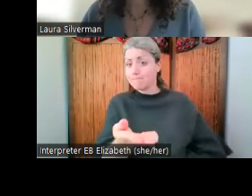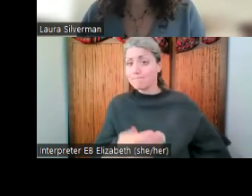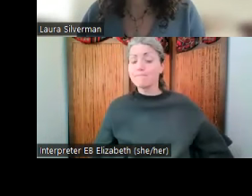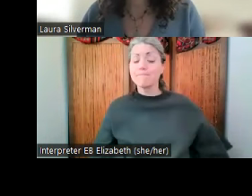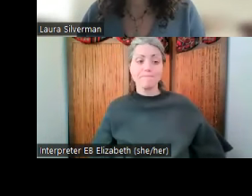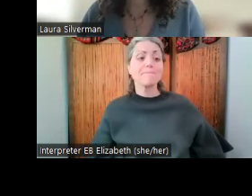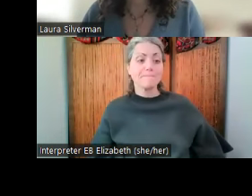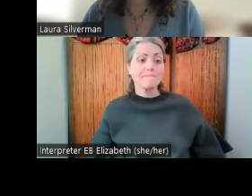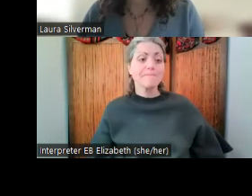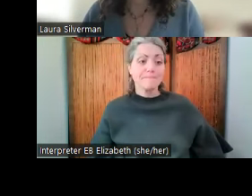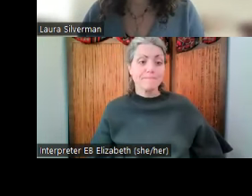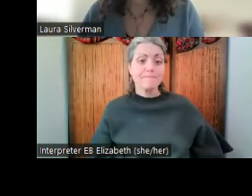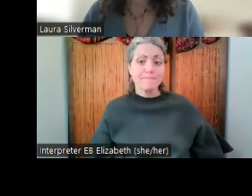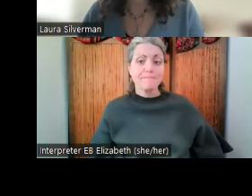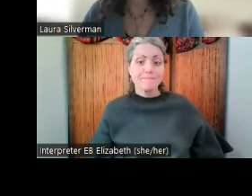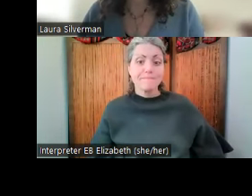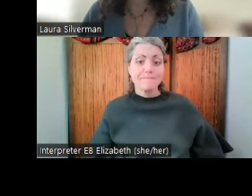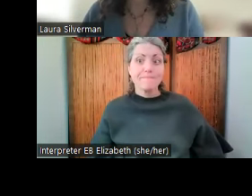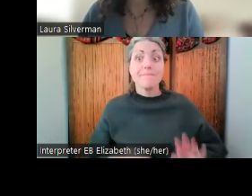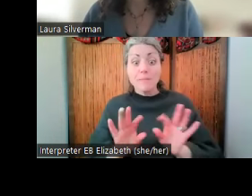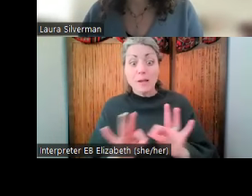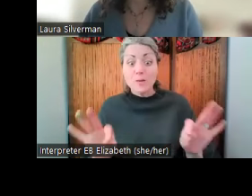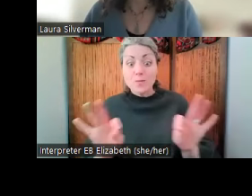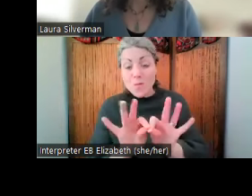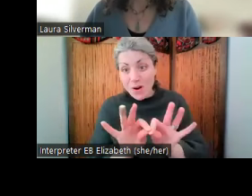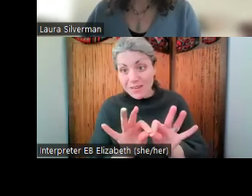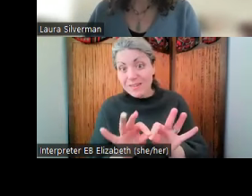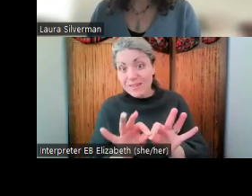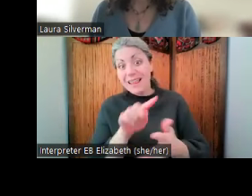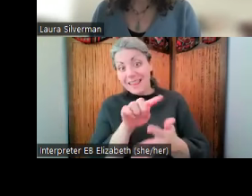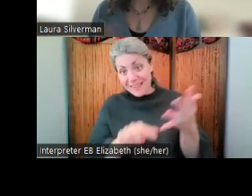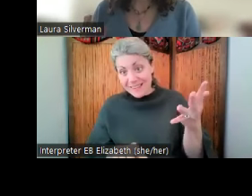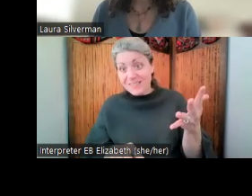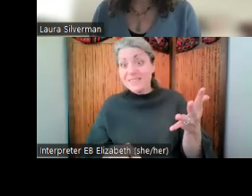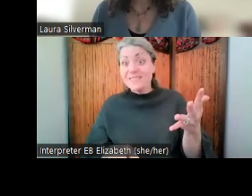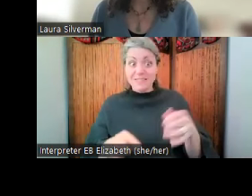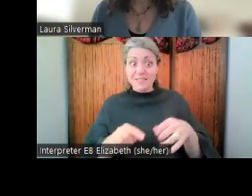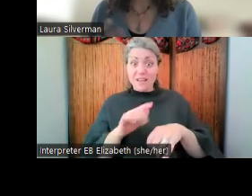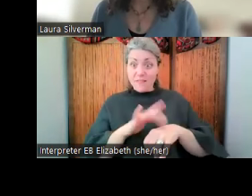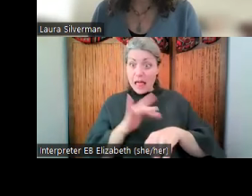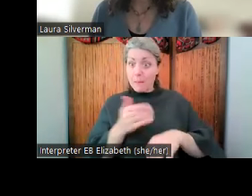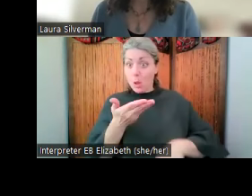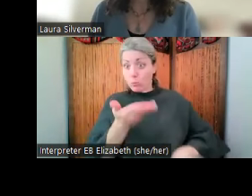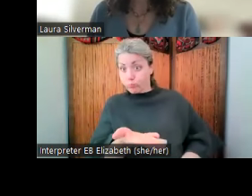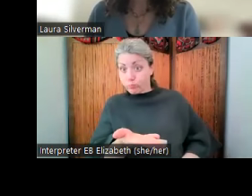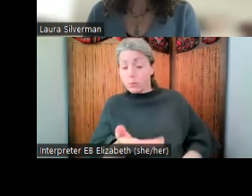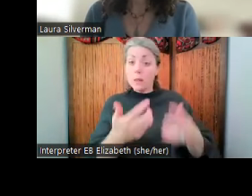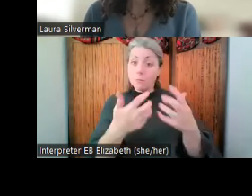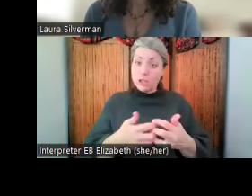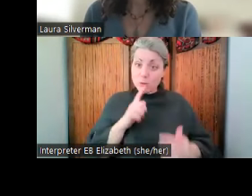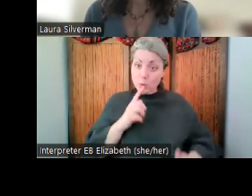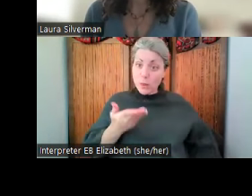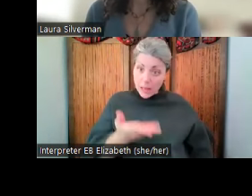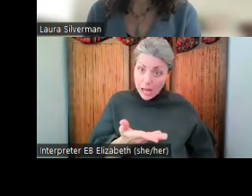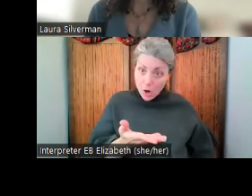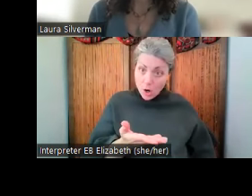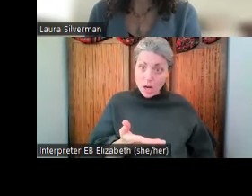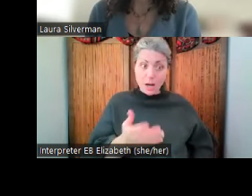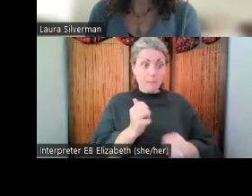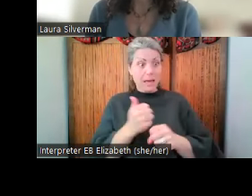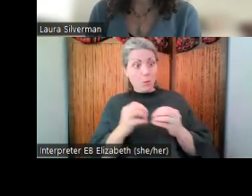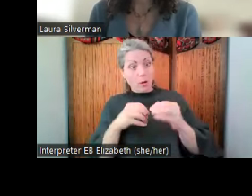And actually, that's a good point. I think it's important to know that although the machines are there to make voting more